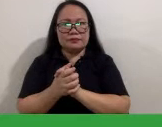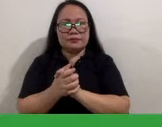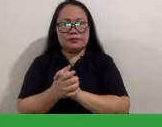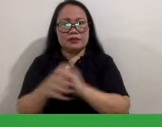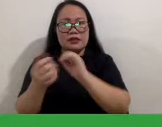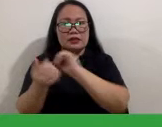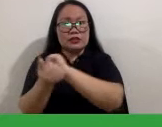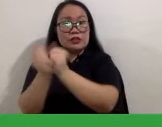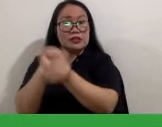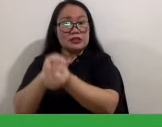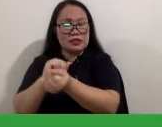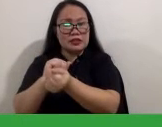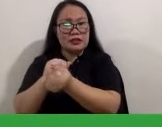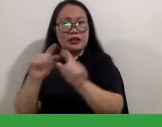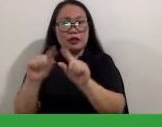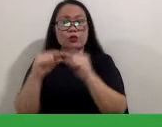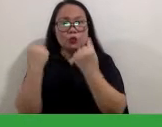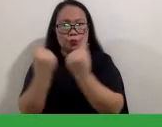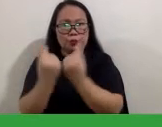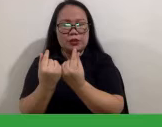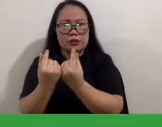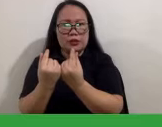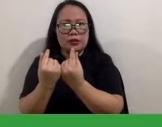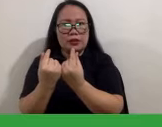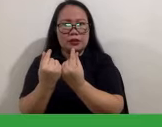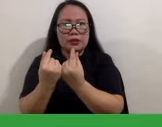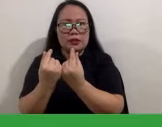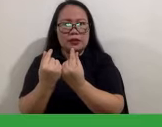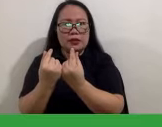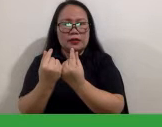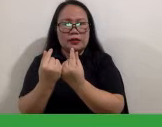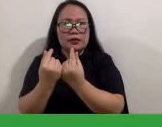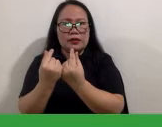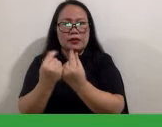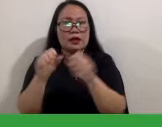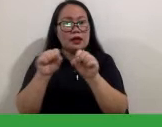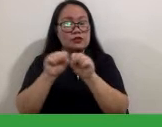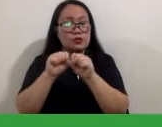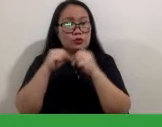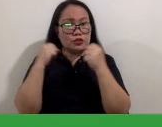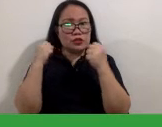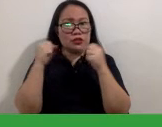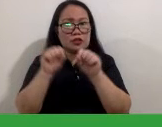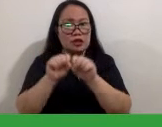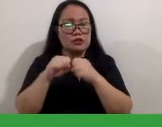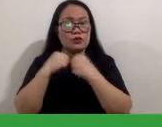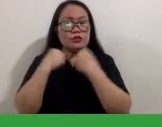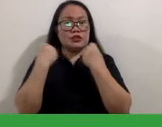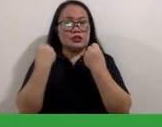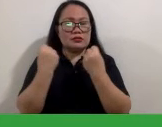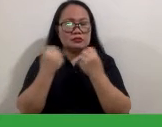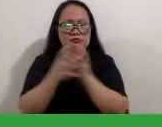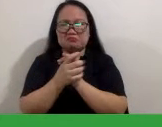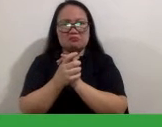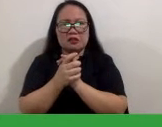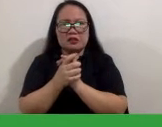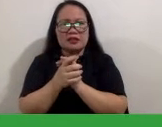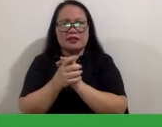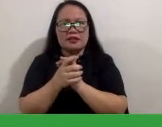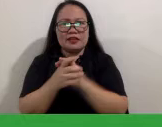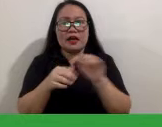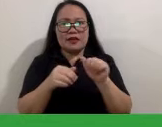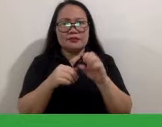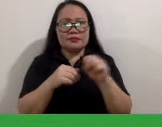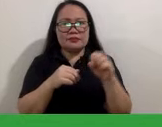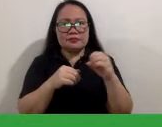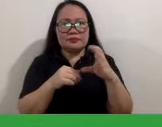are changing the groupings. Okay? Yung group. Paano ba natin malalaman na nakagroup siya?